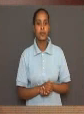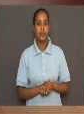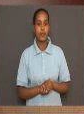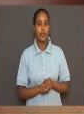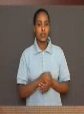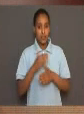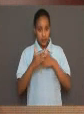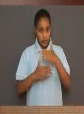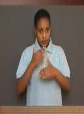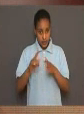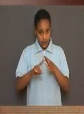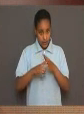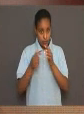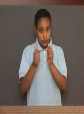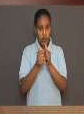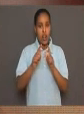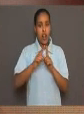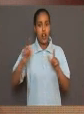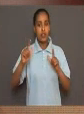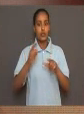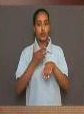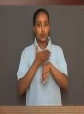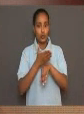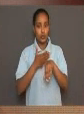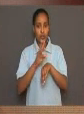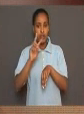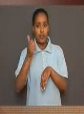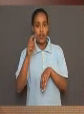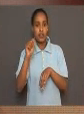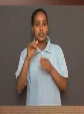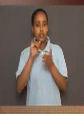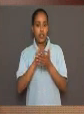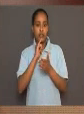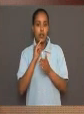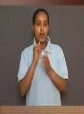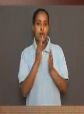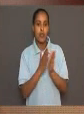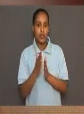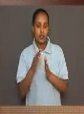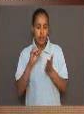The process starts with a large wooden vat that has a perforated bottom.